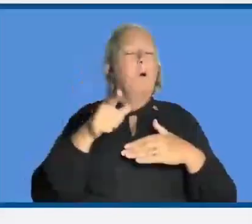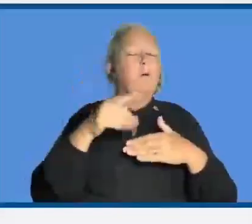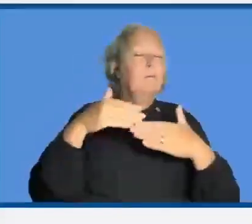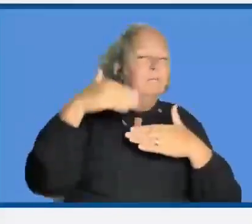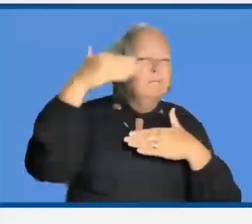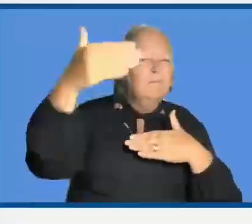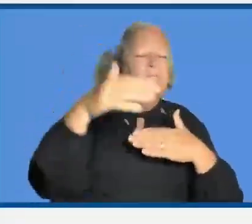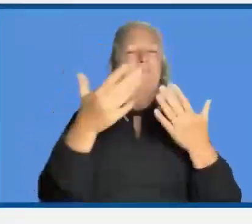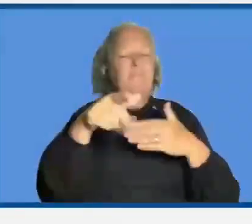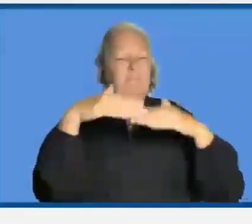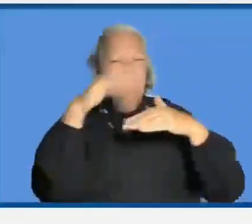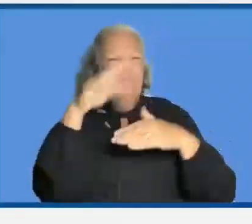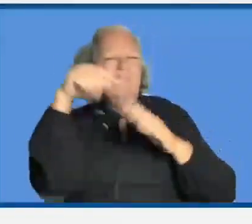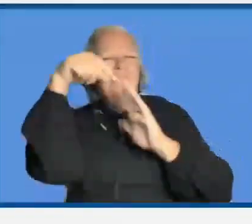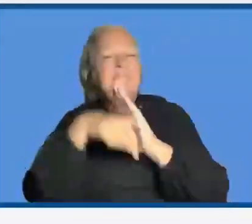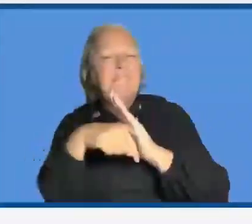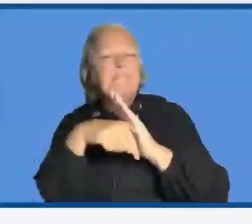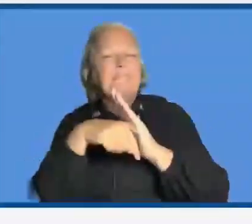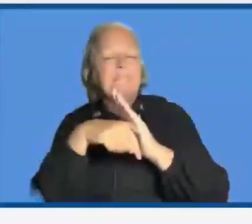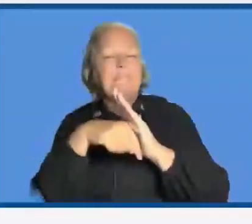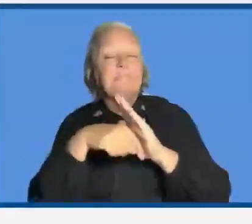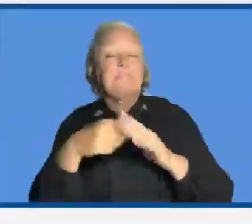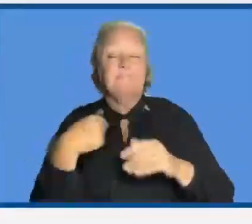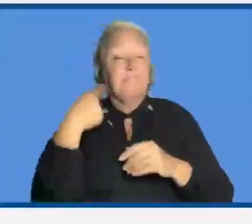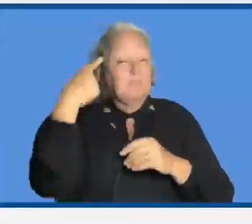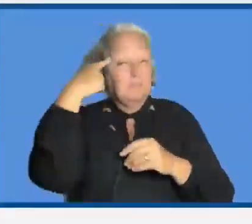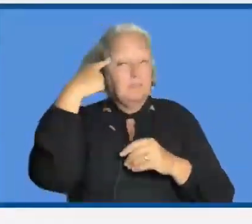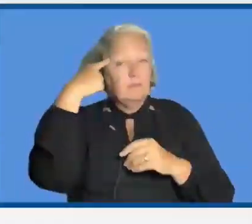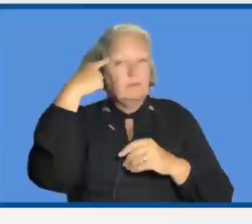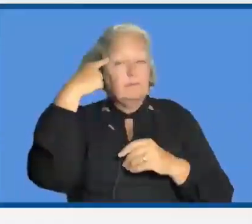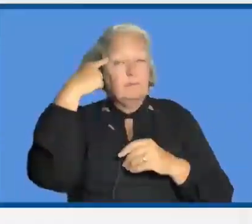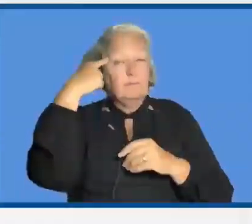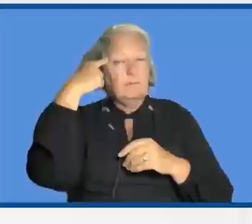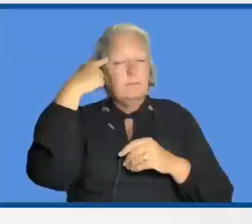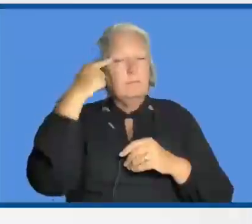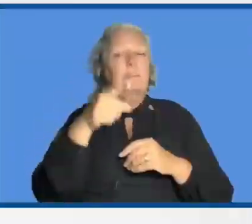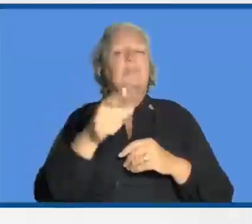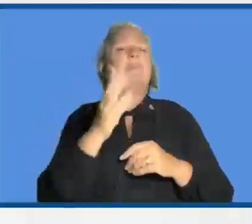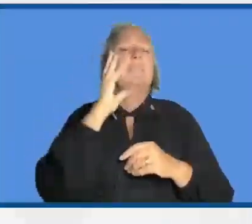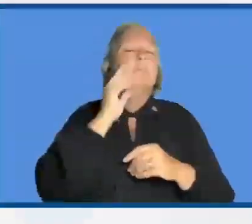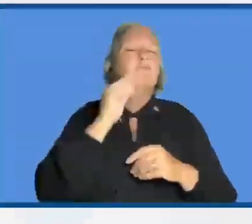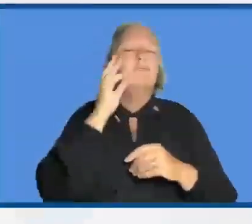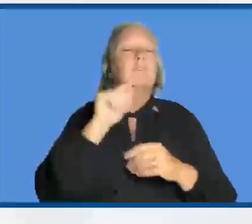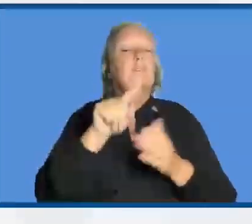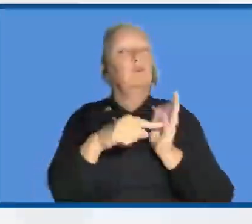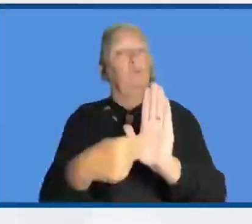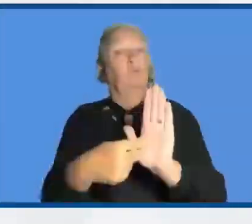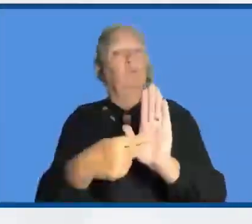in that sense, I do believe that experience shown that